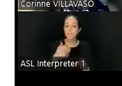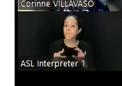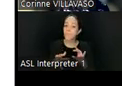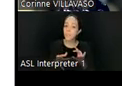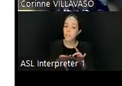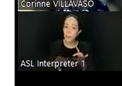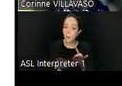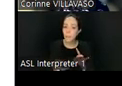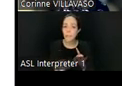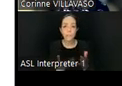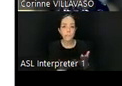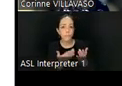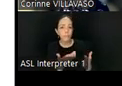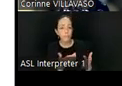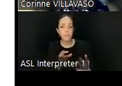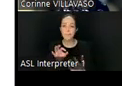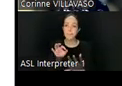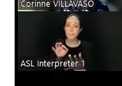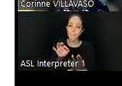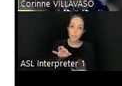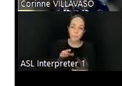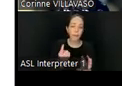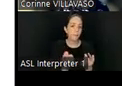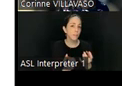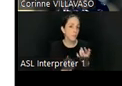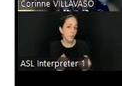suggestions, feedback, questions?